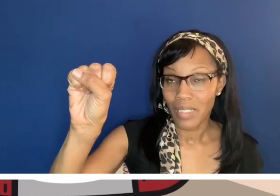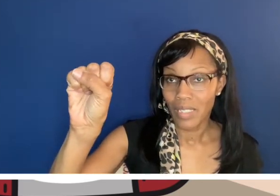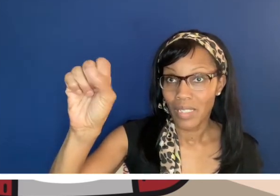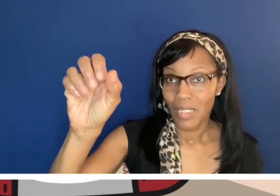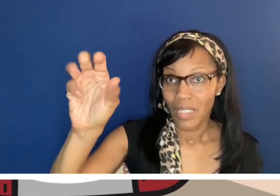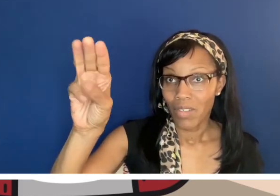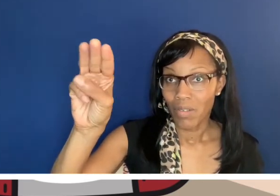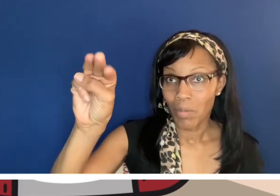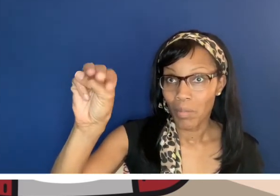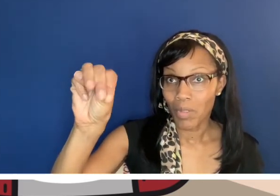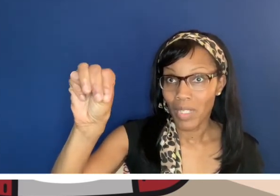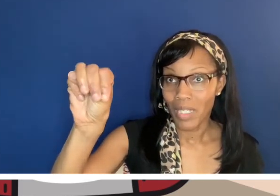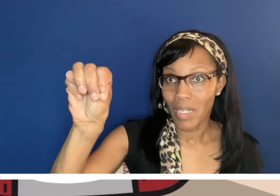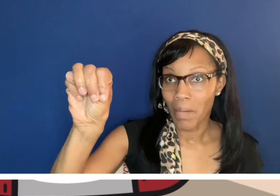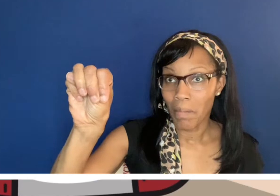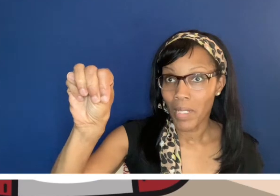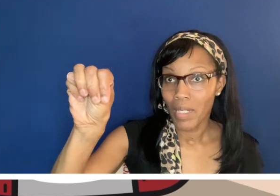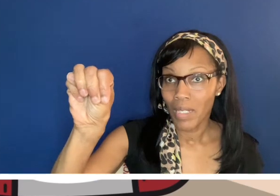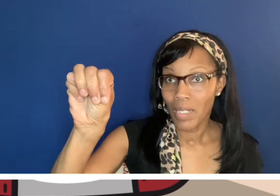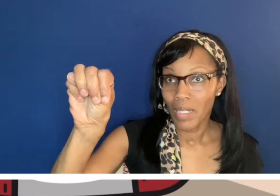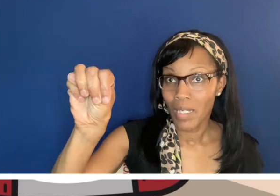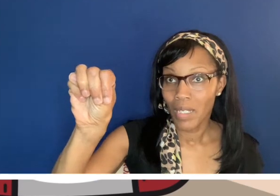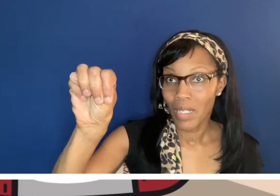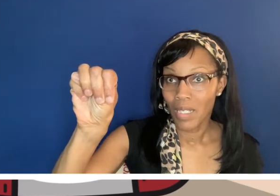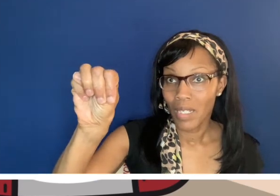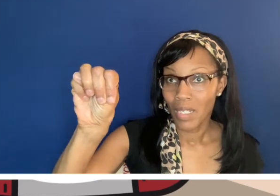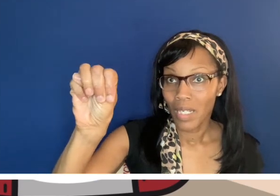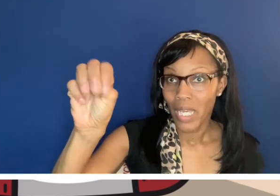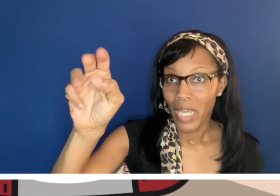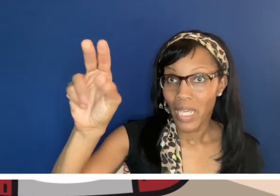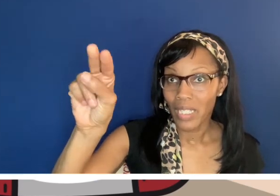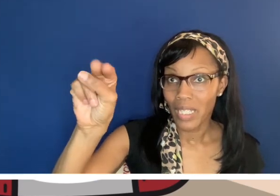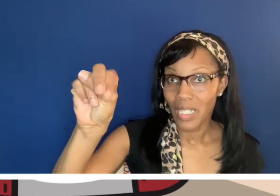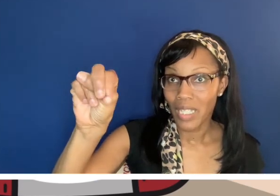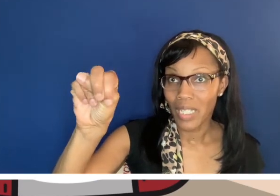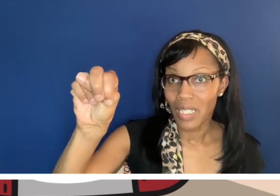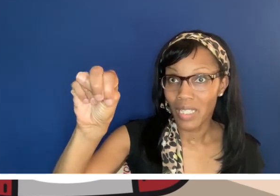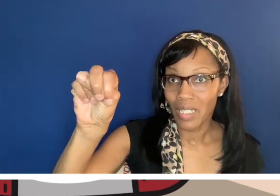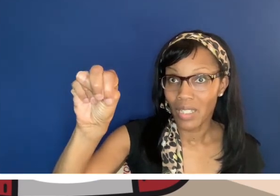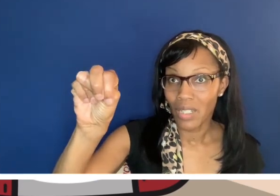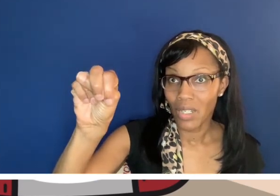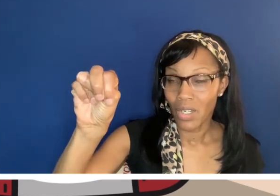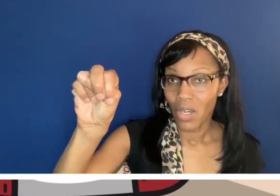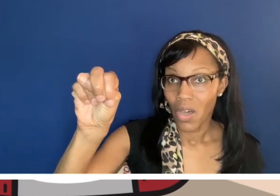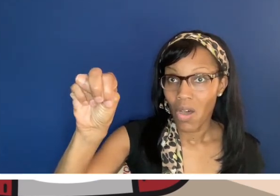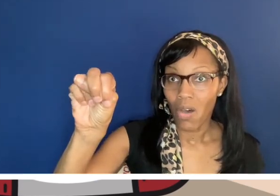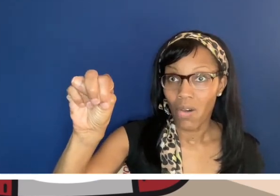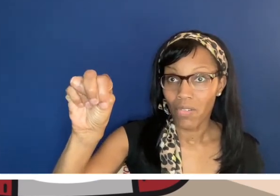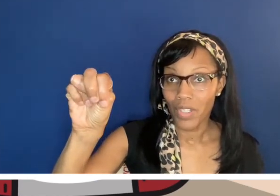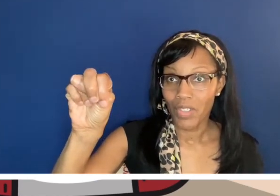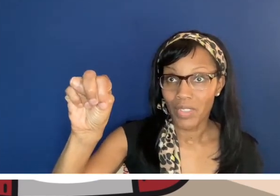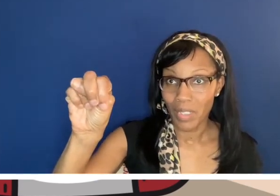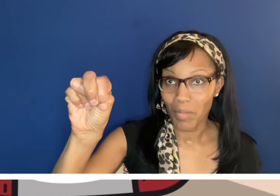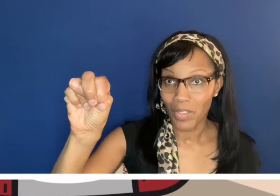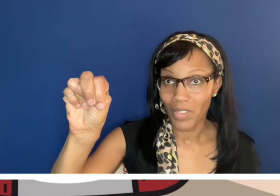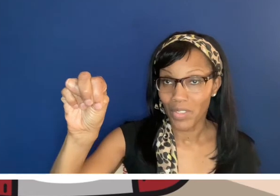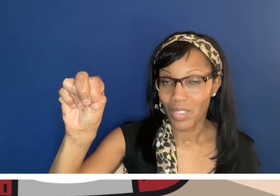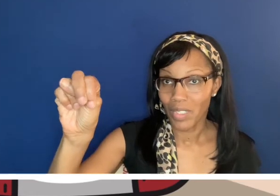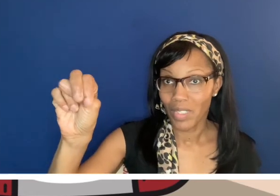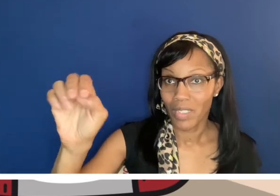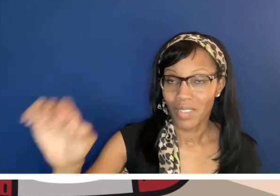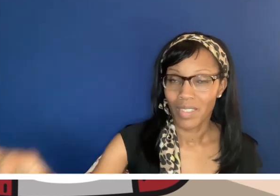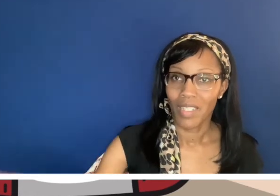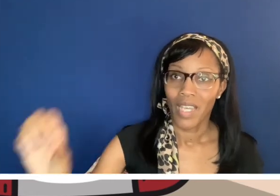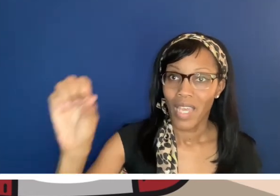S. Remember M and N. All very similar.